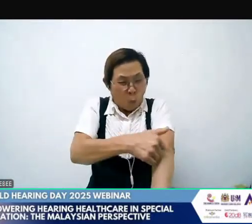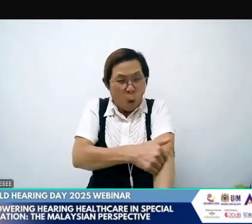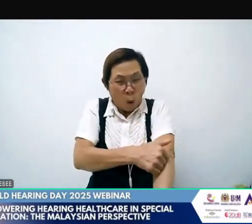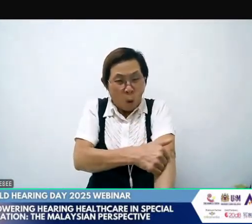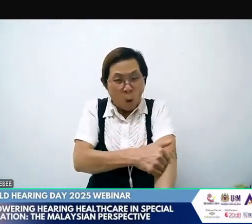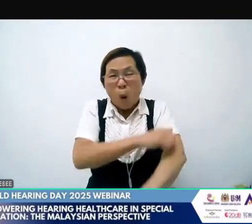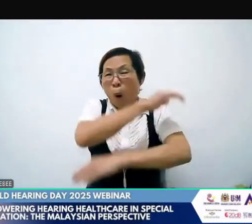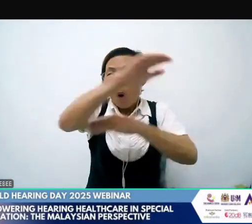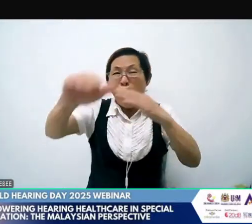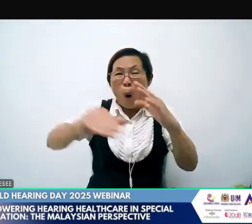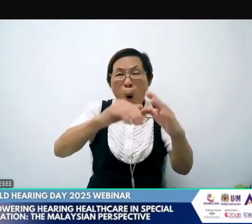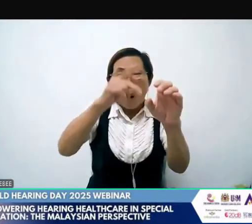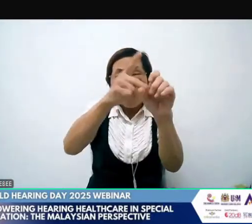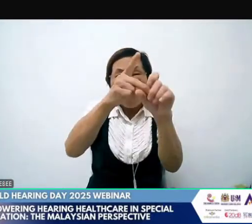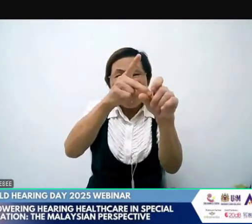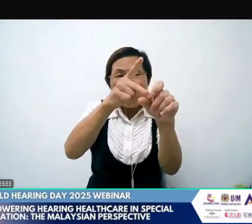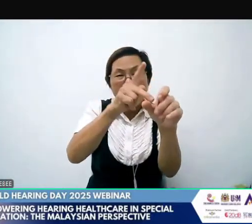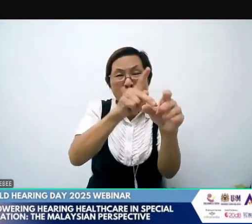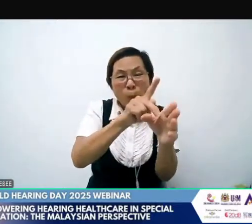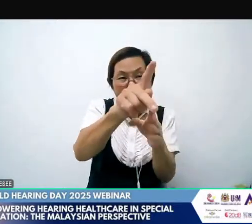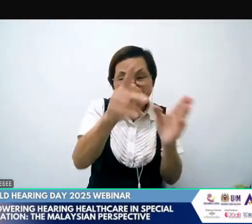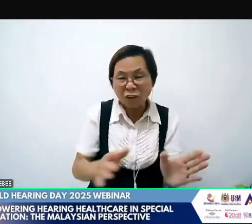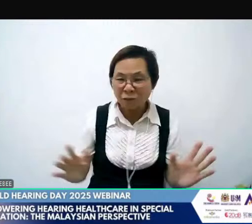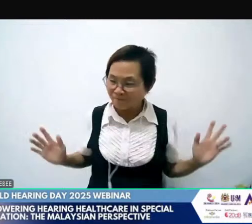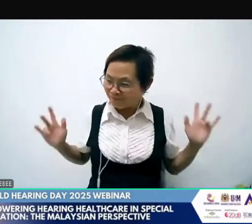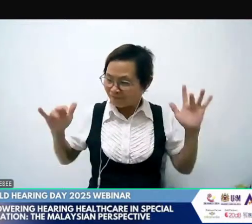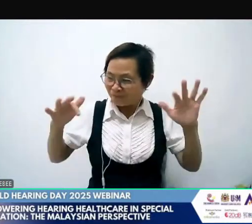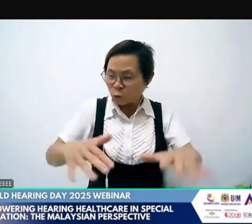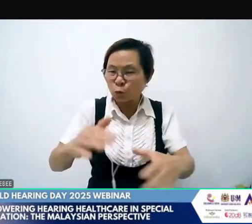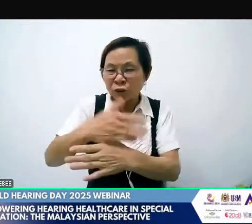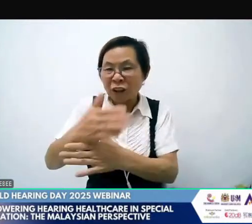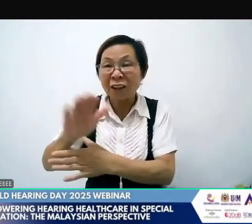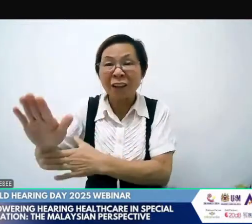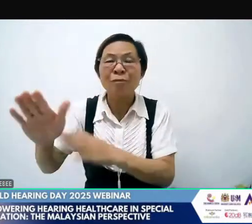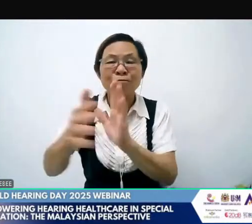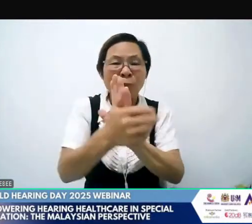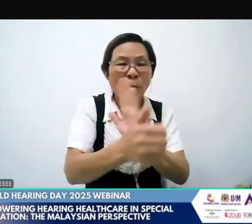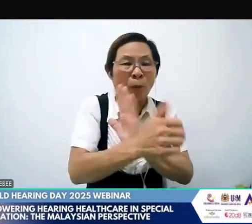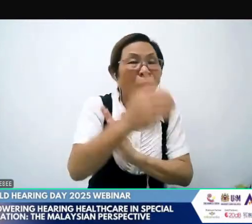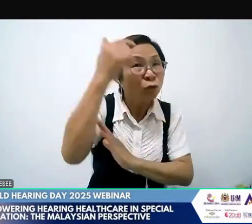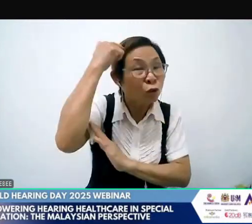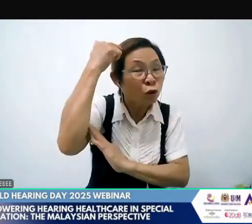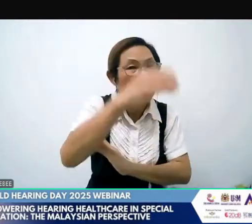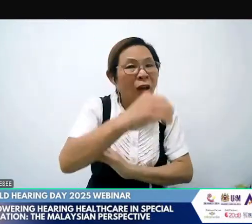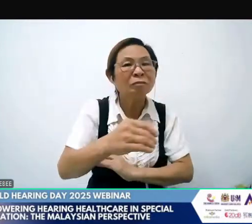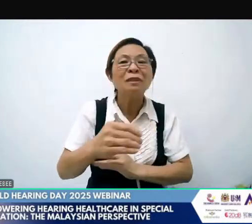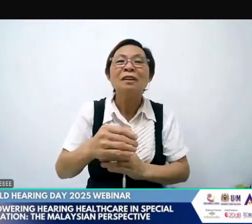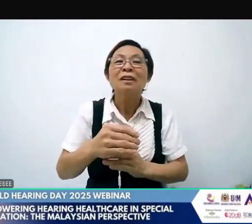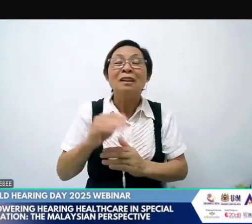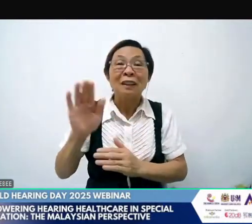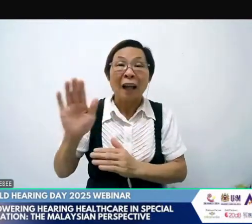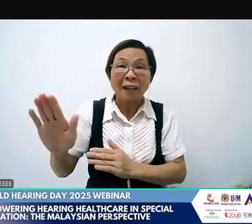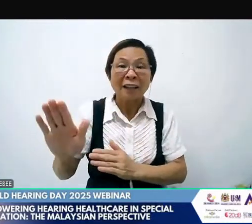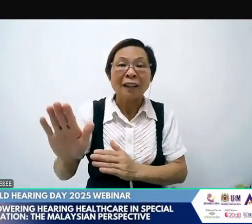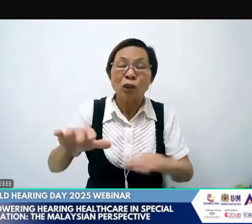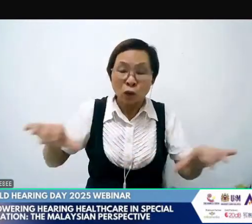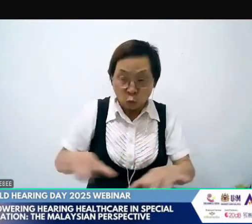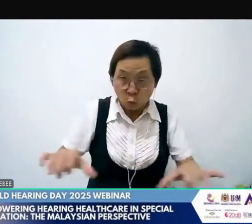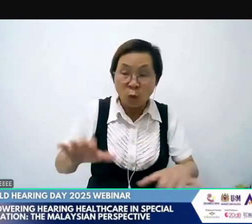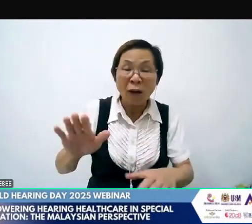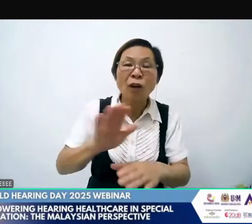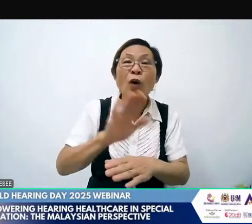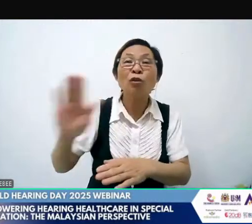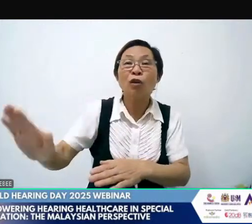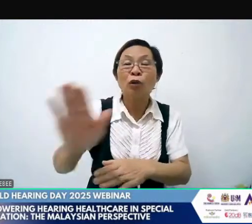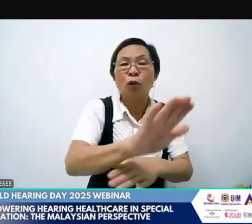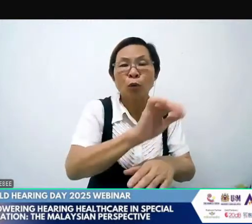professionals together to share their experiences, knowledge and evidence-based practices in the hearing and education for